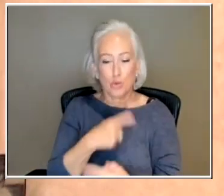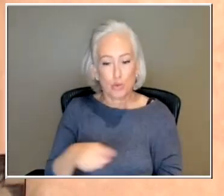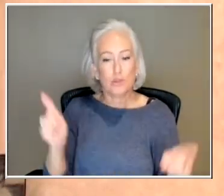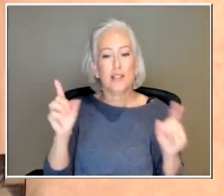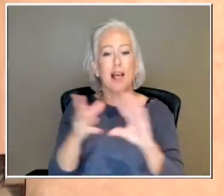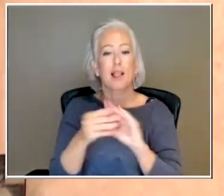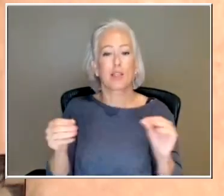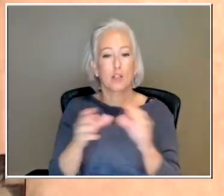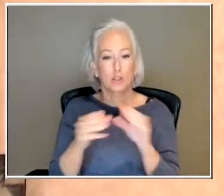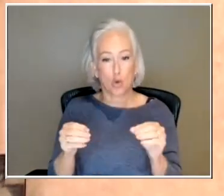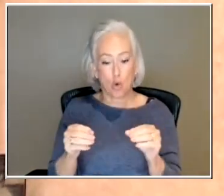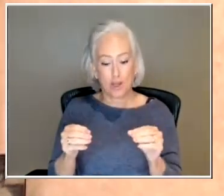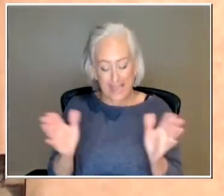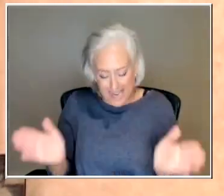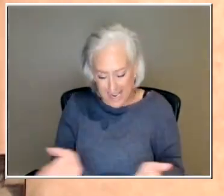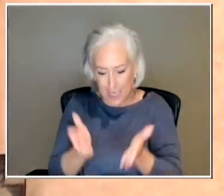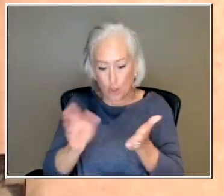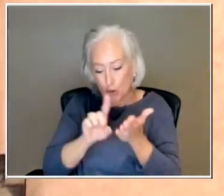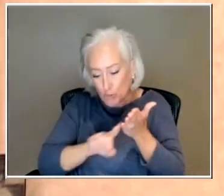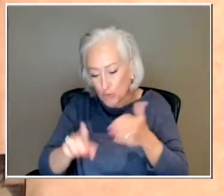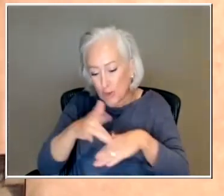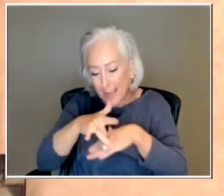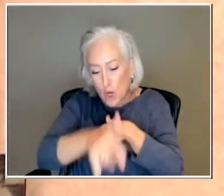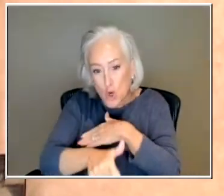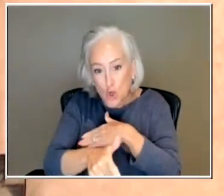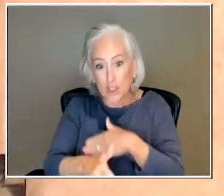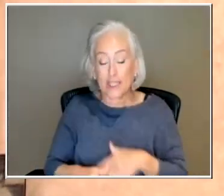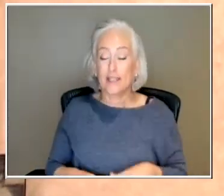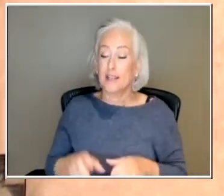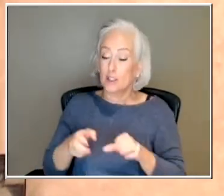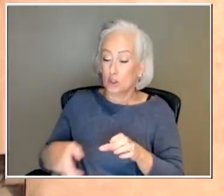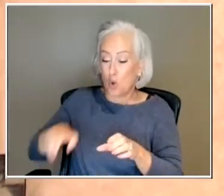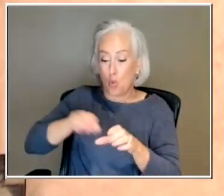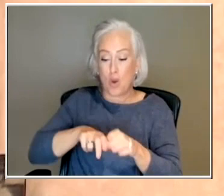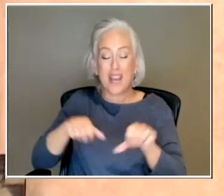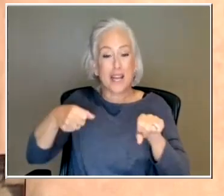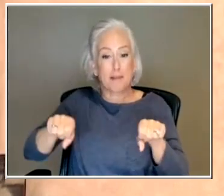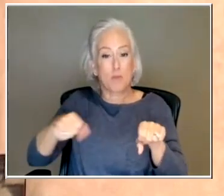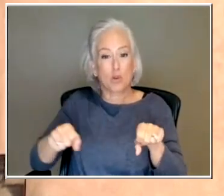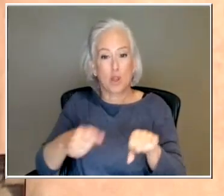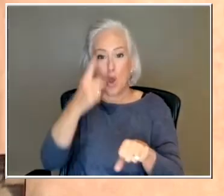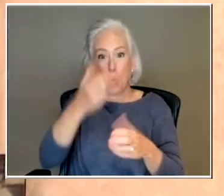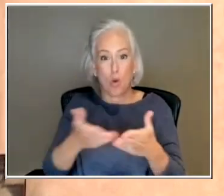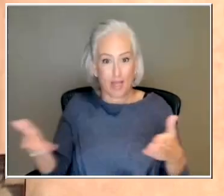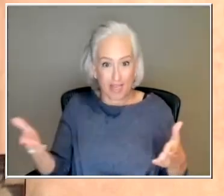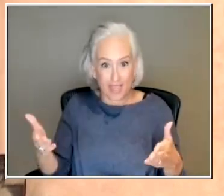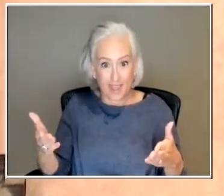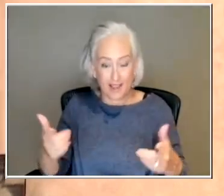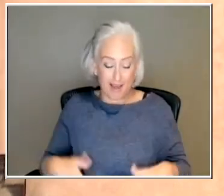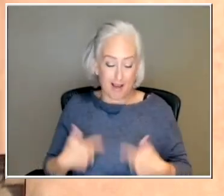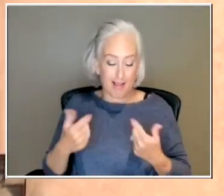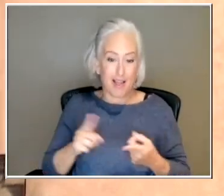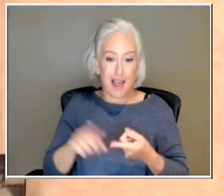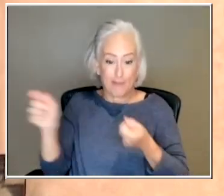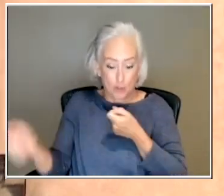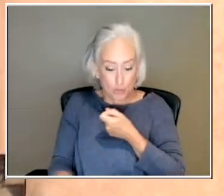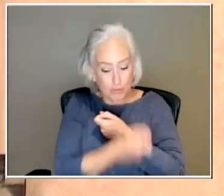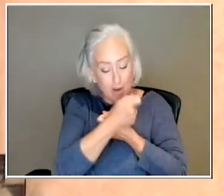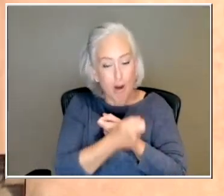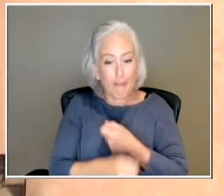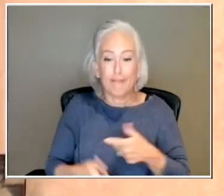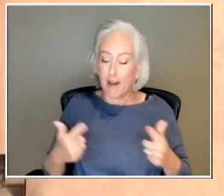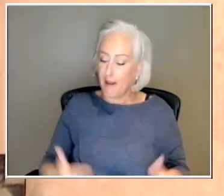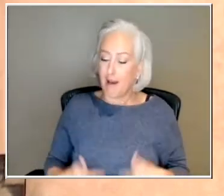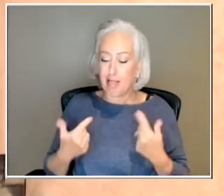checked early? So riding motorcycles is one thing, but Alive to Golf, Alive to Fly, how do you get the story out? To